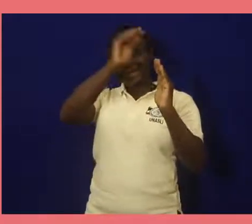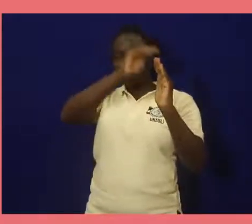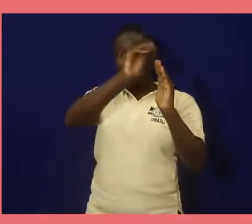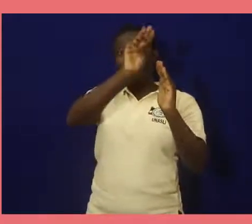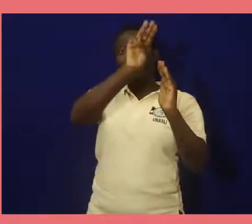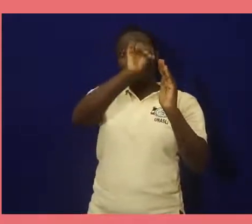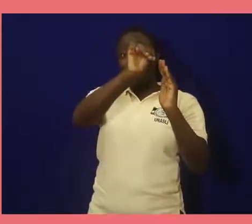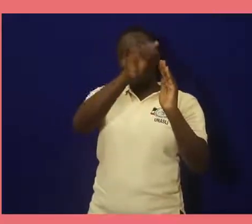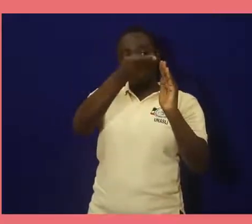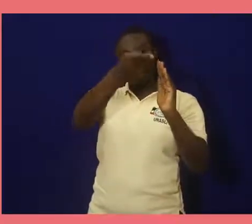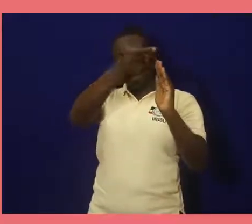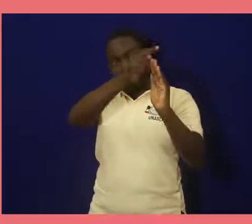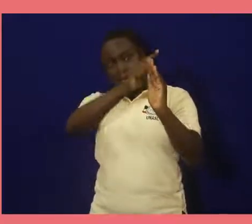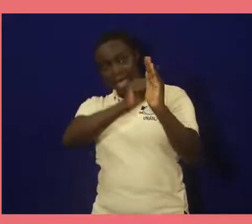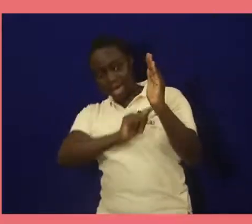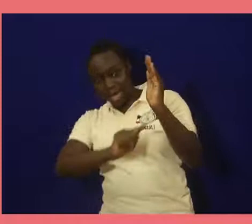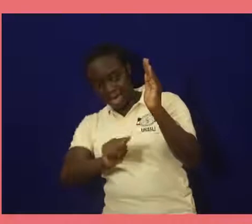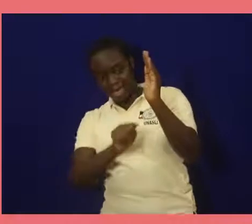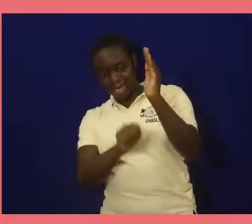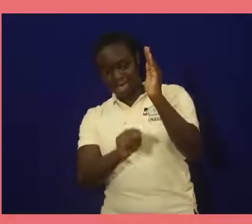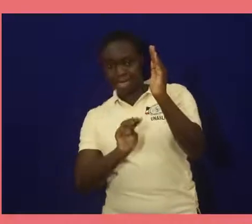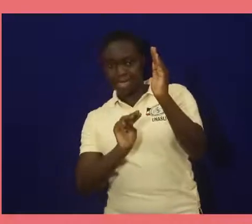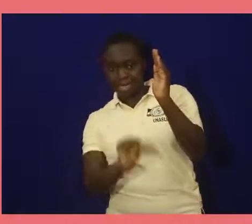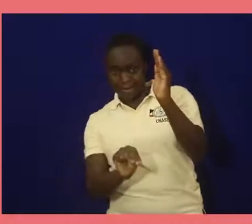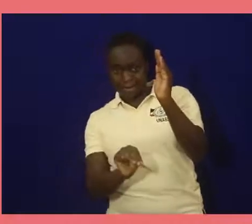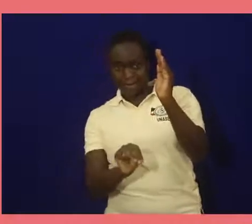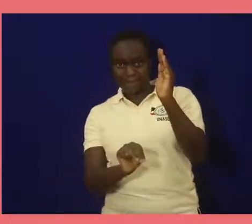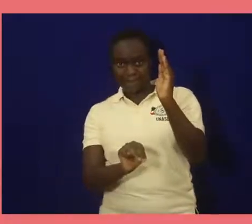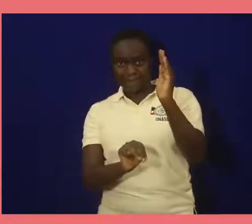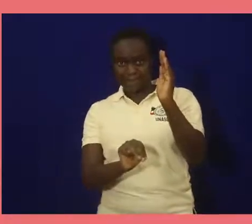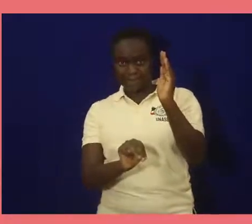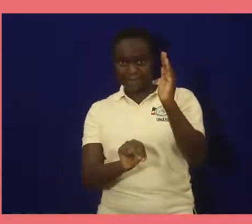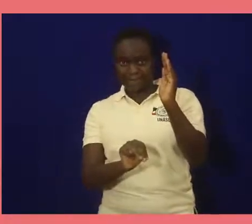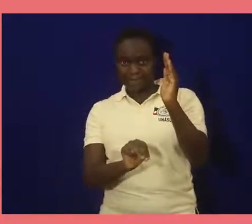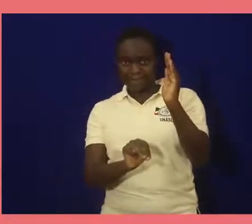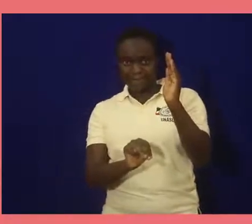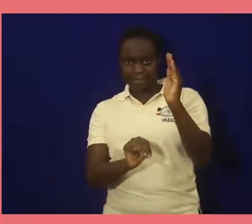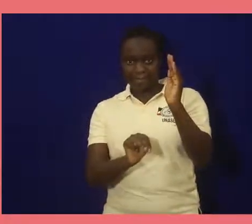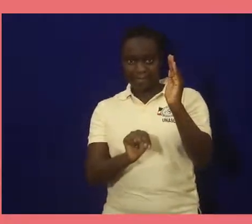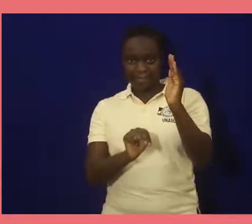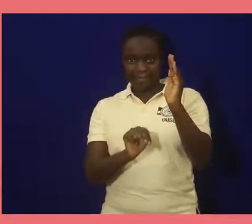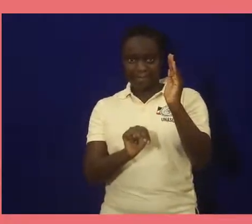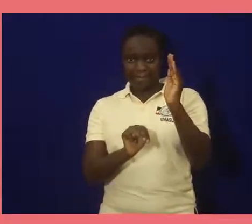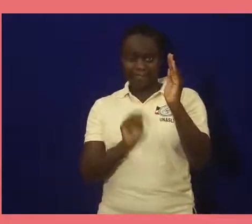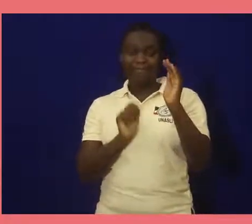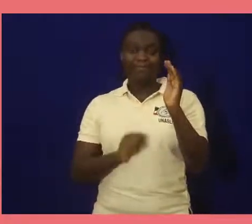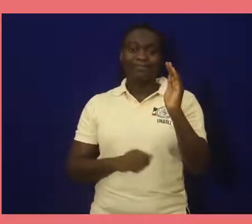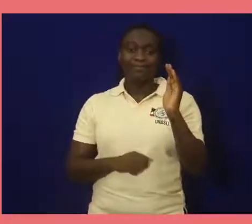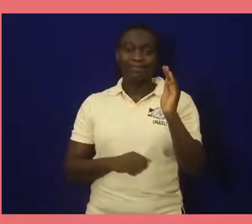As M. To label the remaining bit of the curved mirror as M.